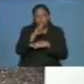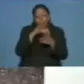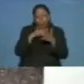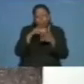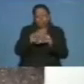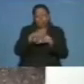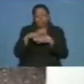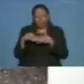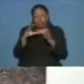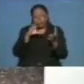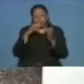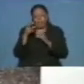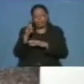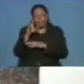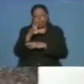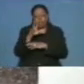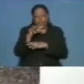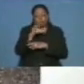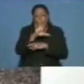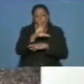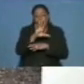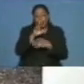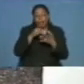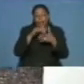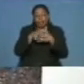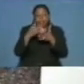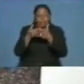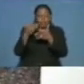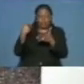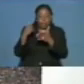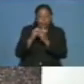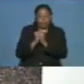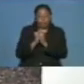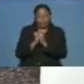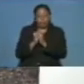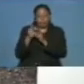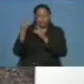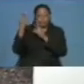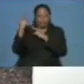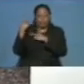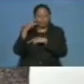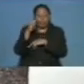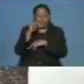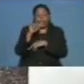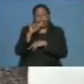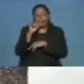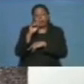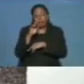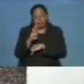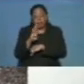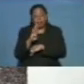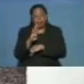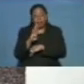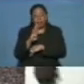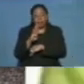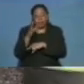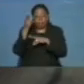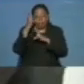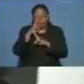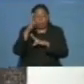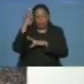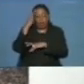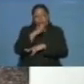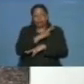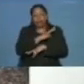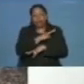to $23.5 million a year prior. Minister with responsibility for the National Insurance Board, the Honorable